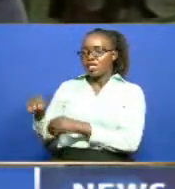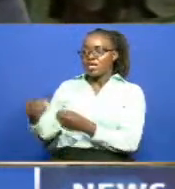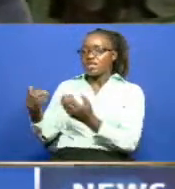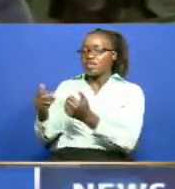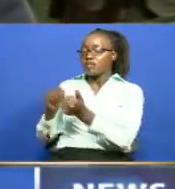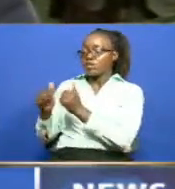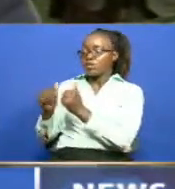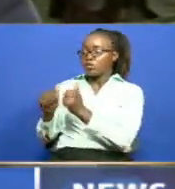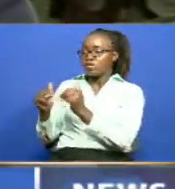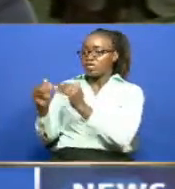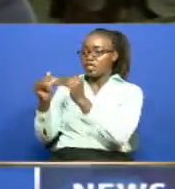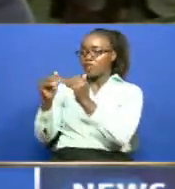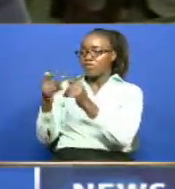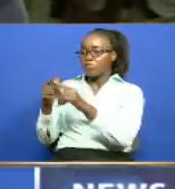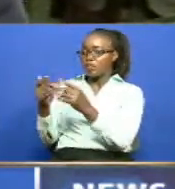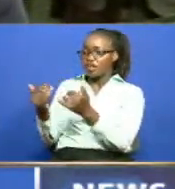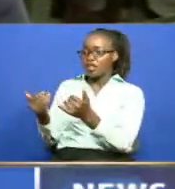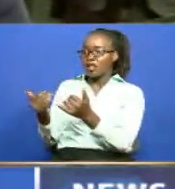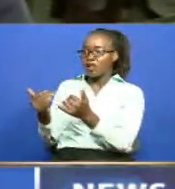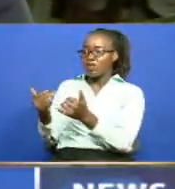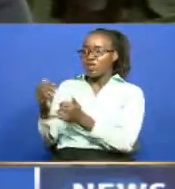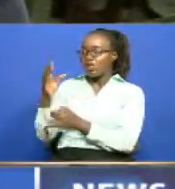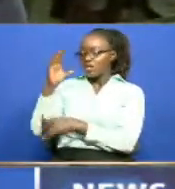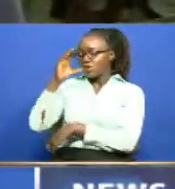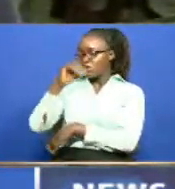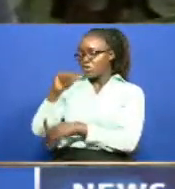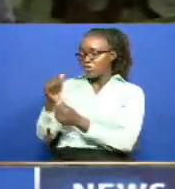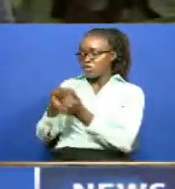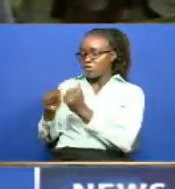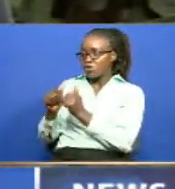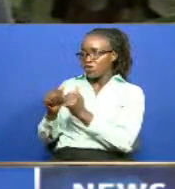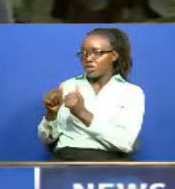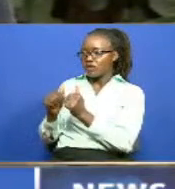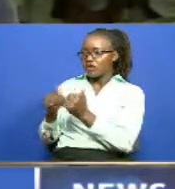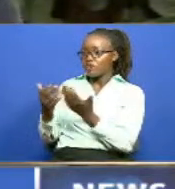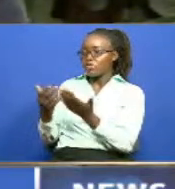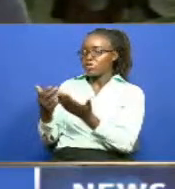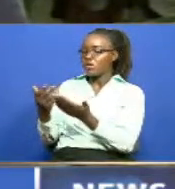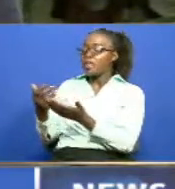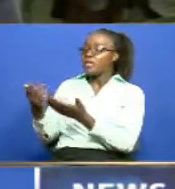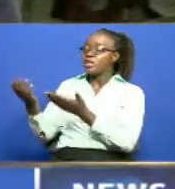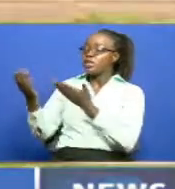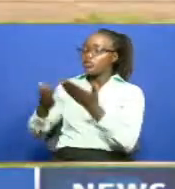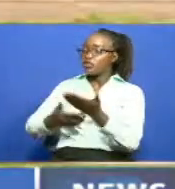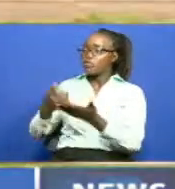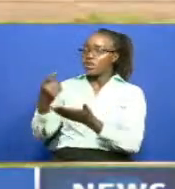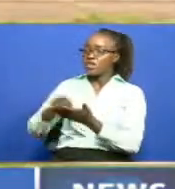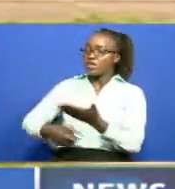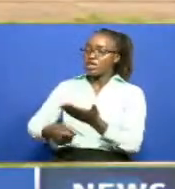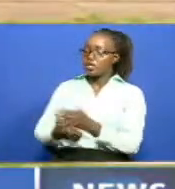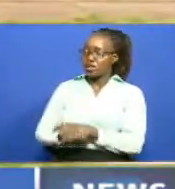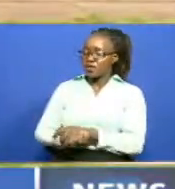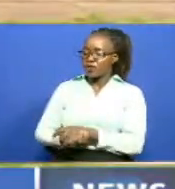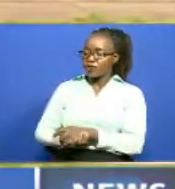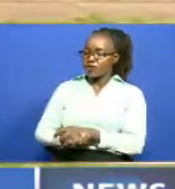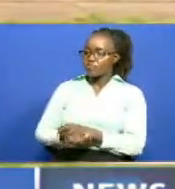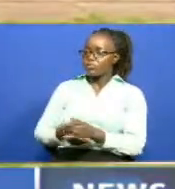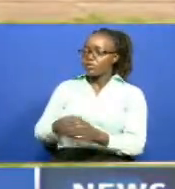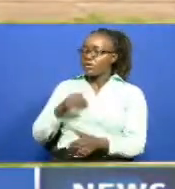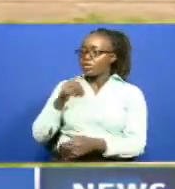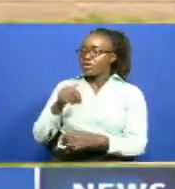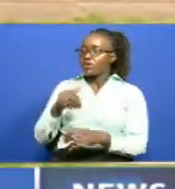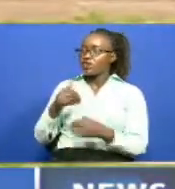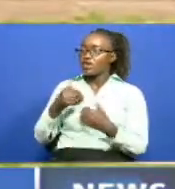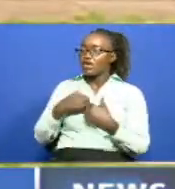rate. But then there's now a lack of competitiveness that is introduced by tax or by the tax regime or by not getting your